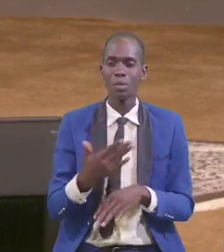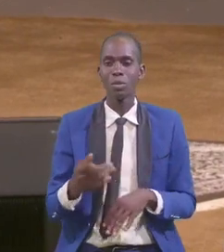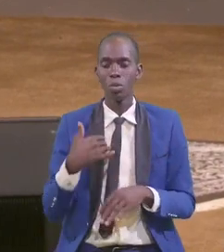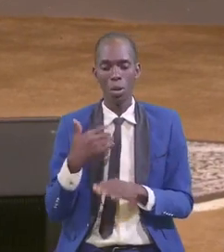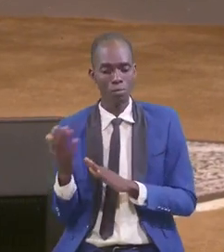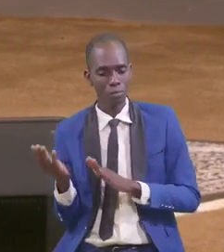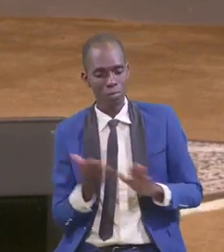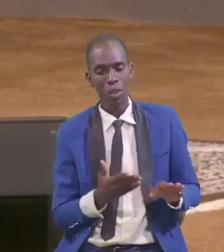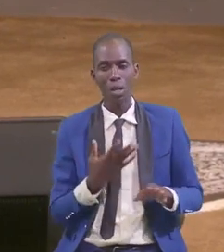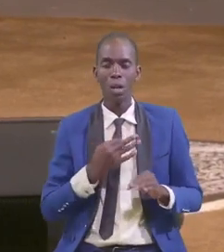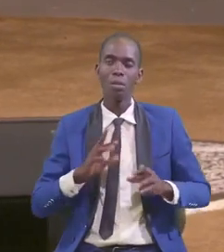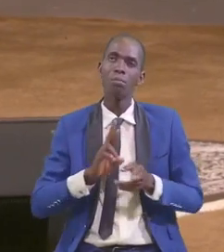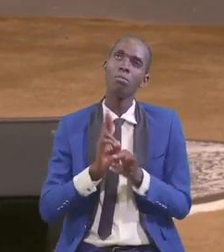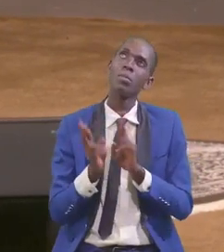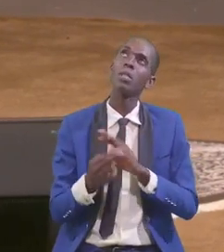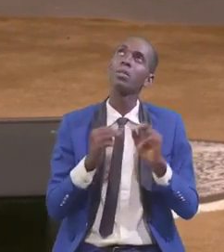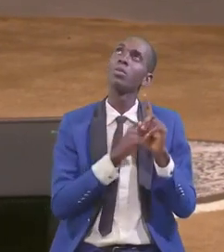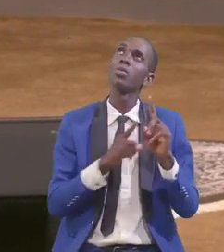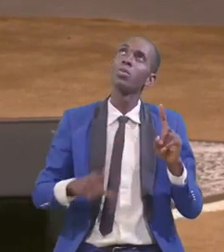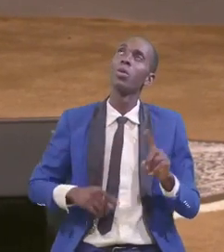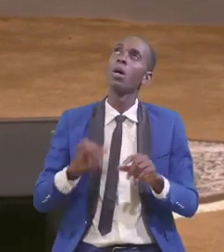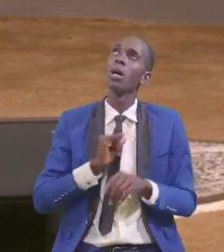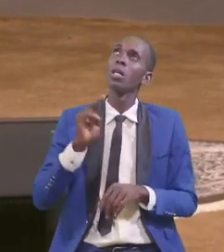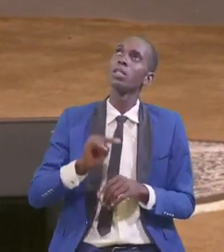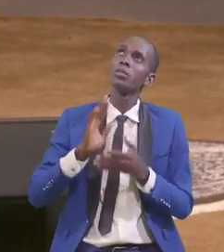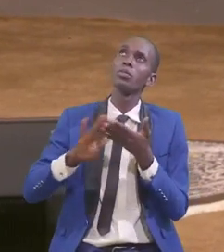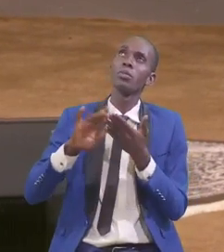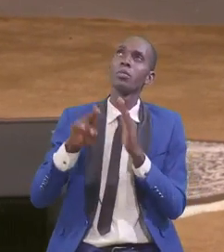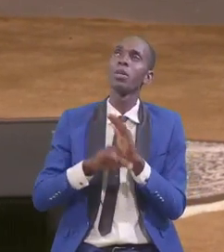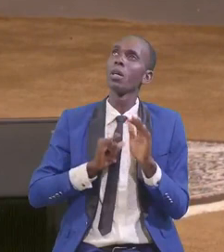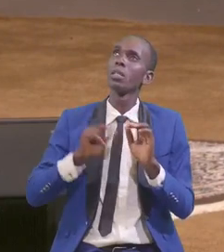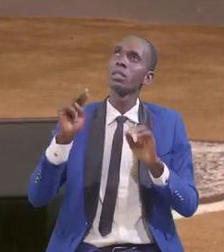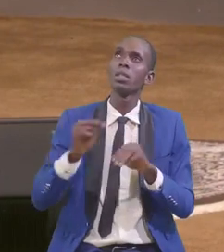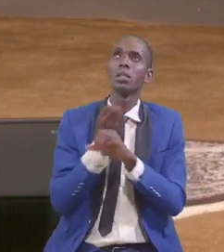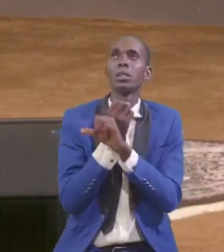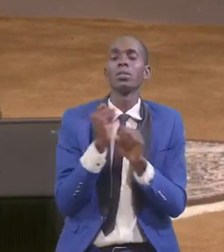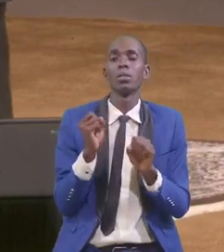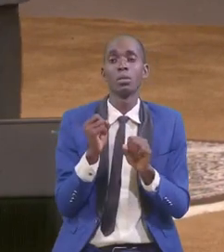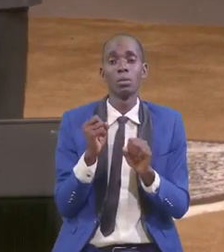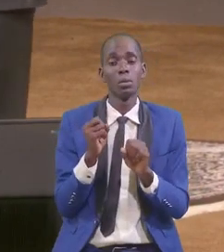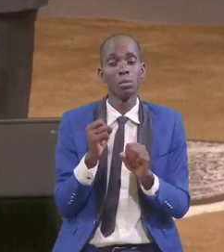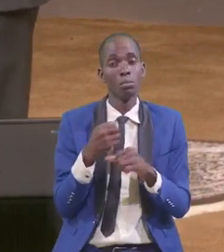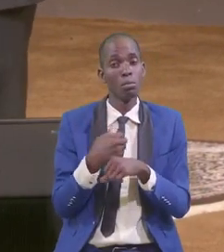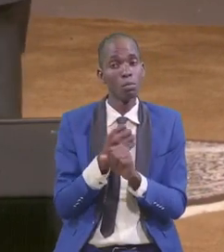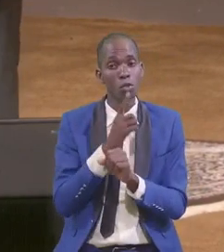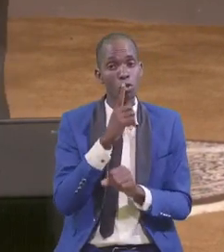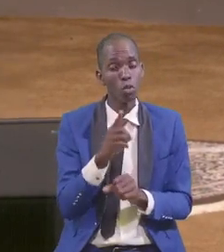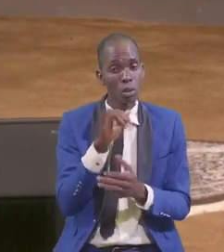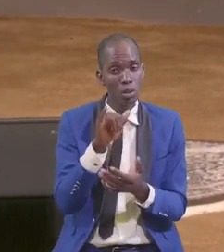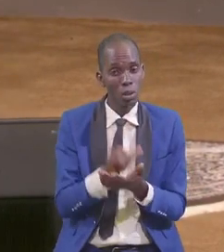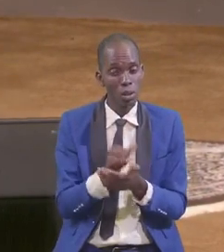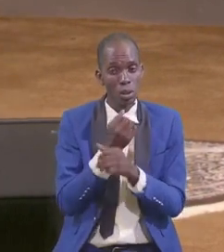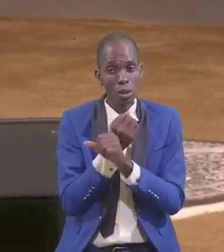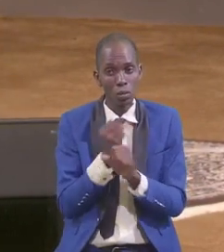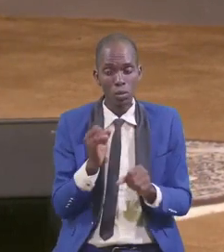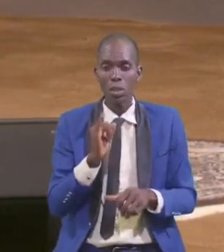repented, and you have said, Lord, I need forgiveness, I need salvation. Make sure that salvation